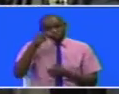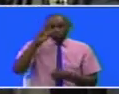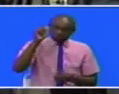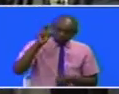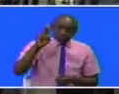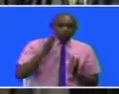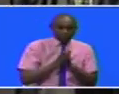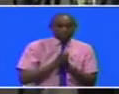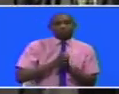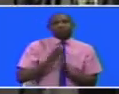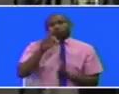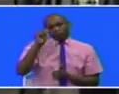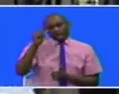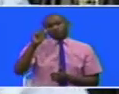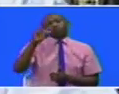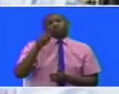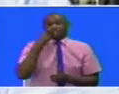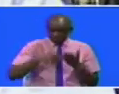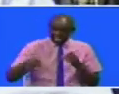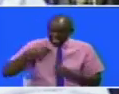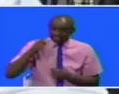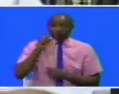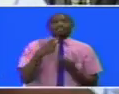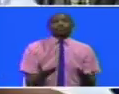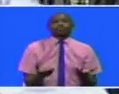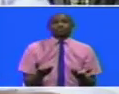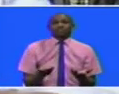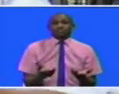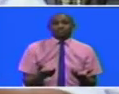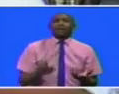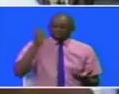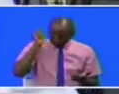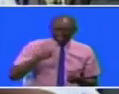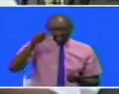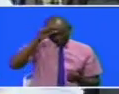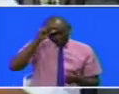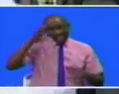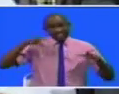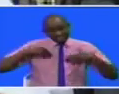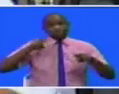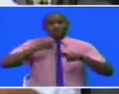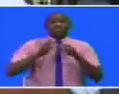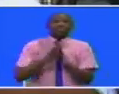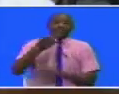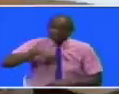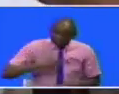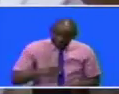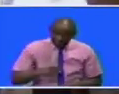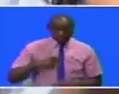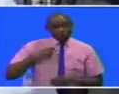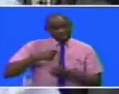na Uwazu. Sisi hatutarudi kazi mpaka serikali ikubali kuketi na sisi,